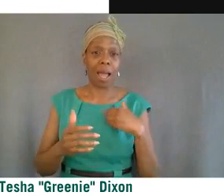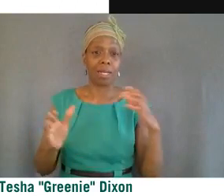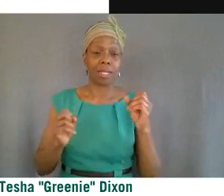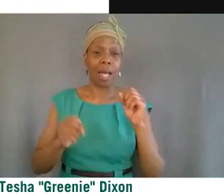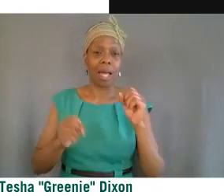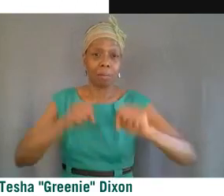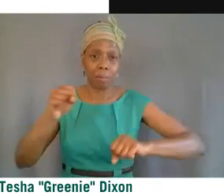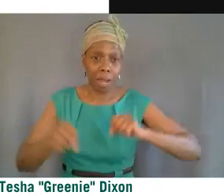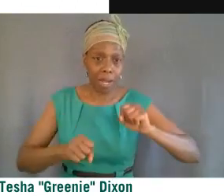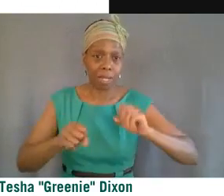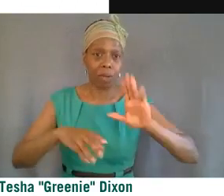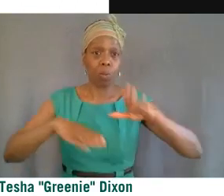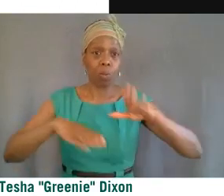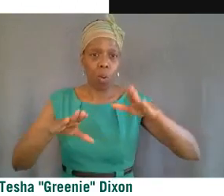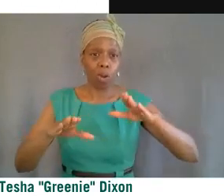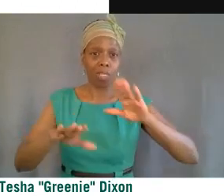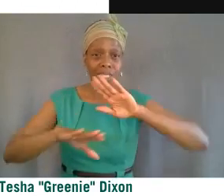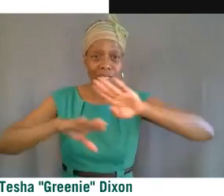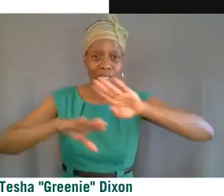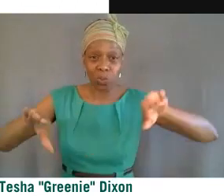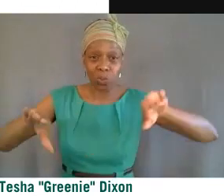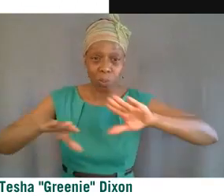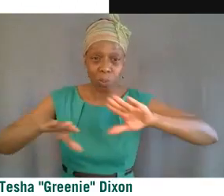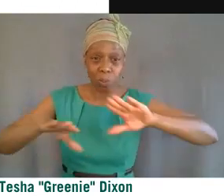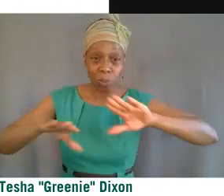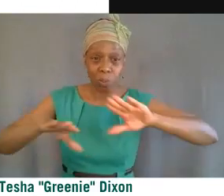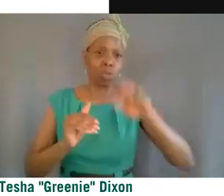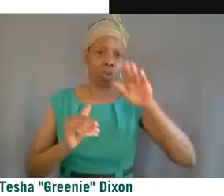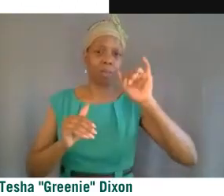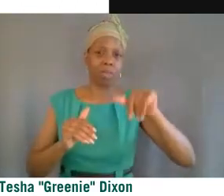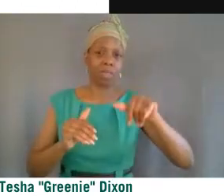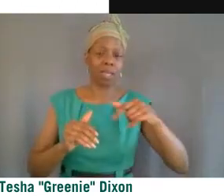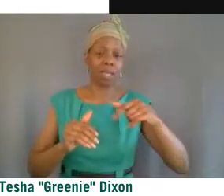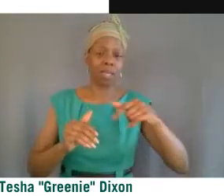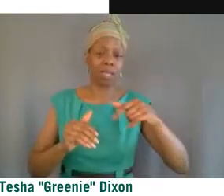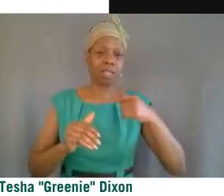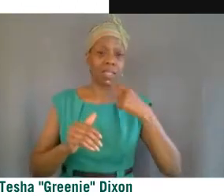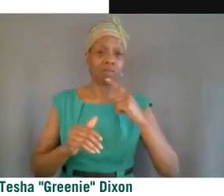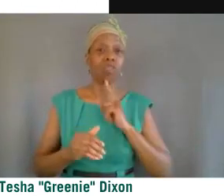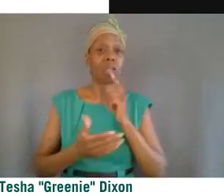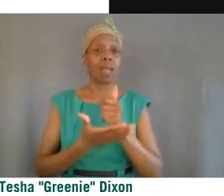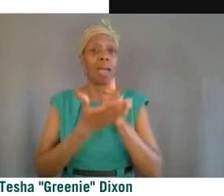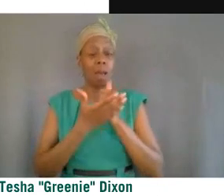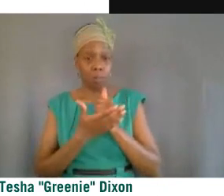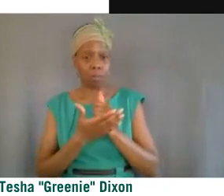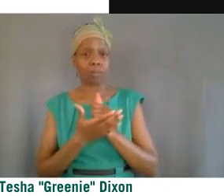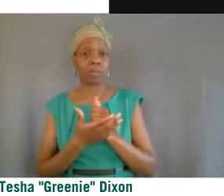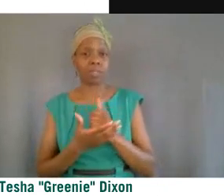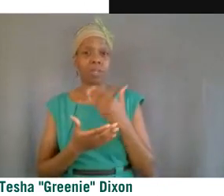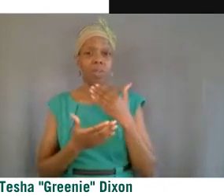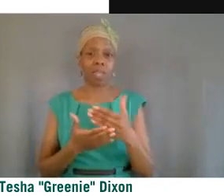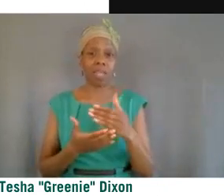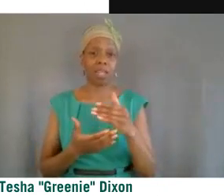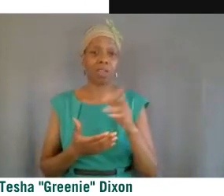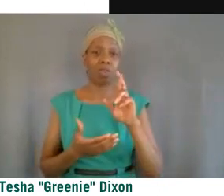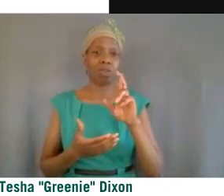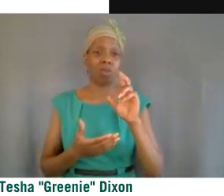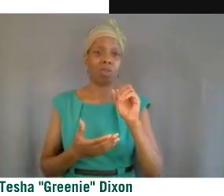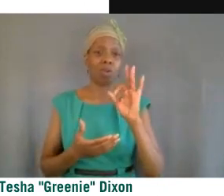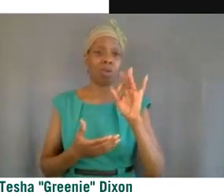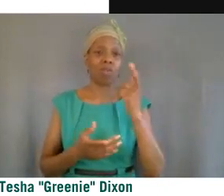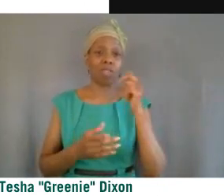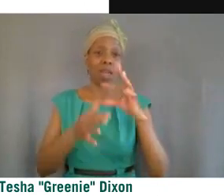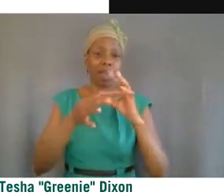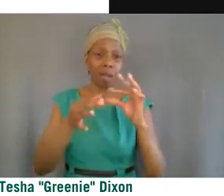other sports growing up. Which, they're saying were really helpful to them. So thank you, Rob, for that comment. But I think this